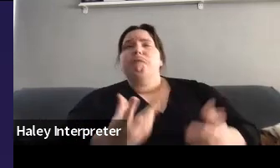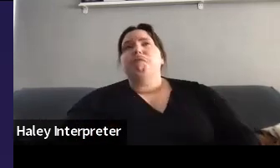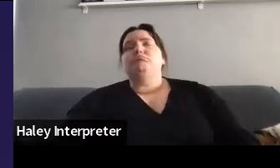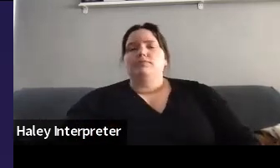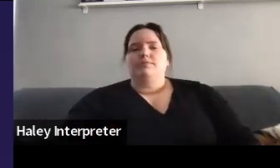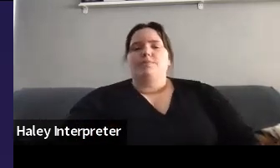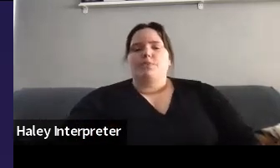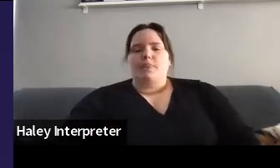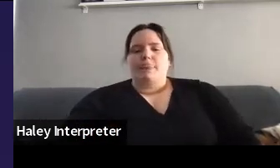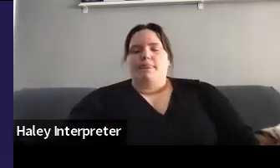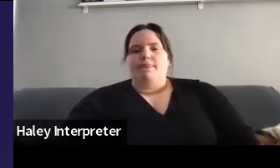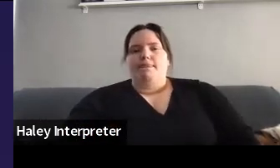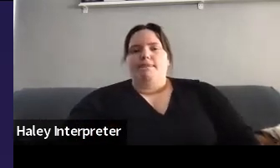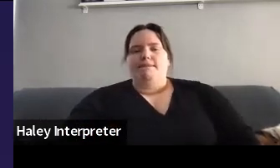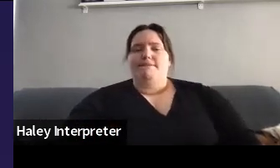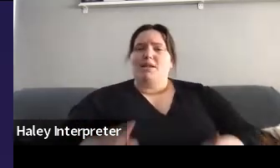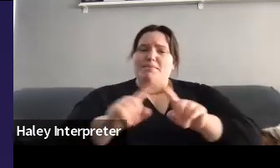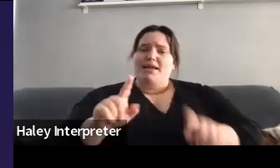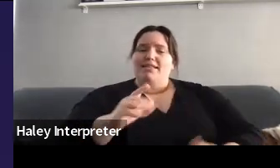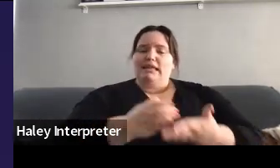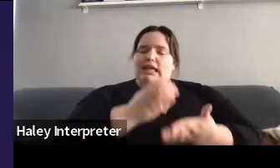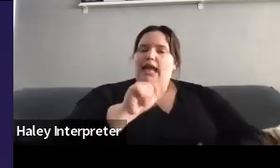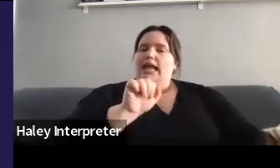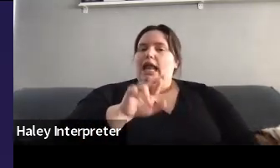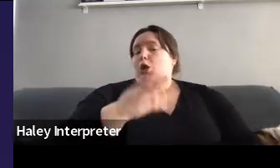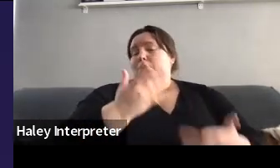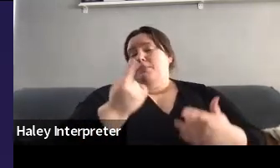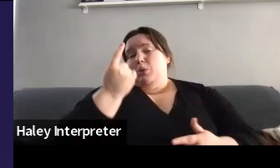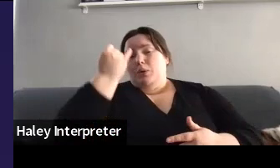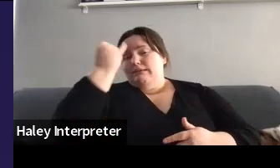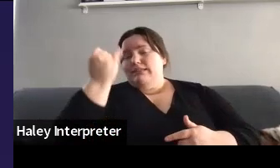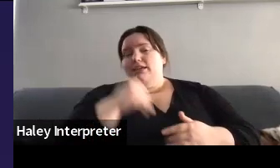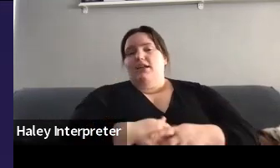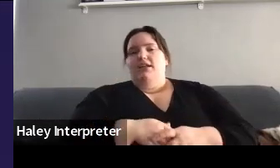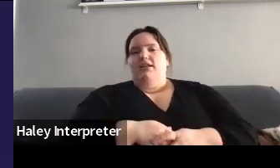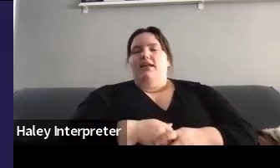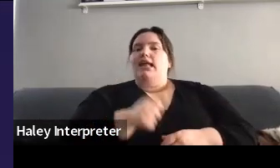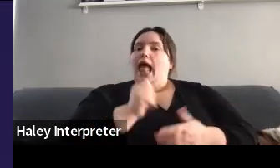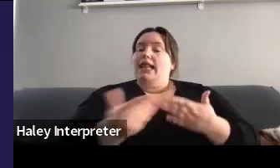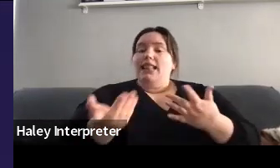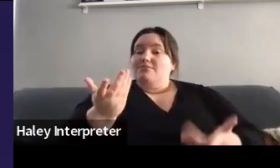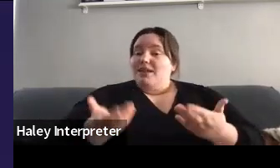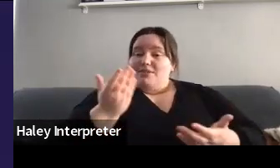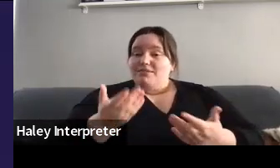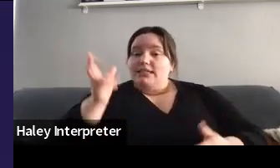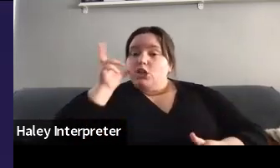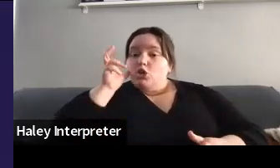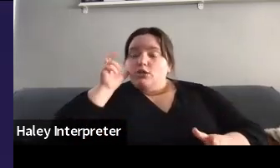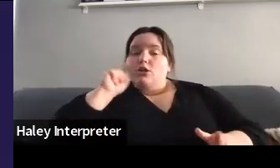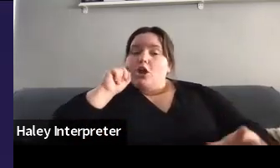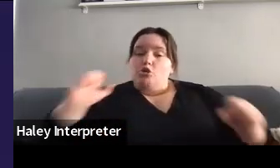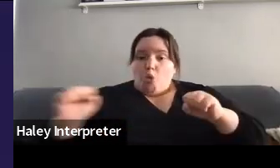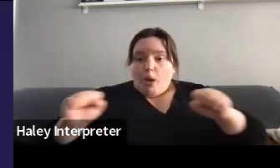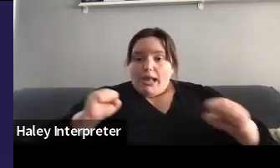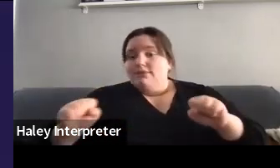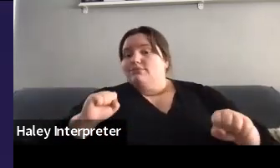But the canned air might be one idea. Also, anything that might be able to make a loud noise that to scare the